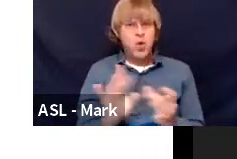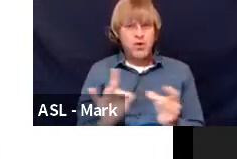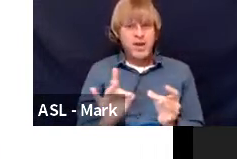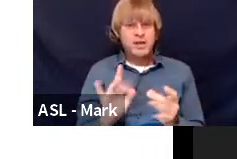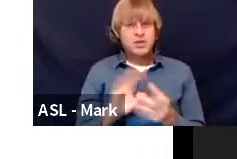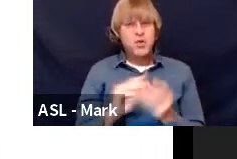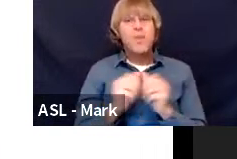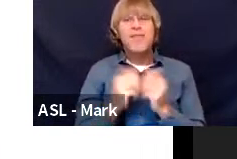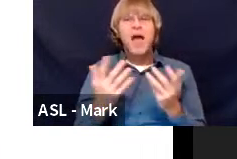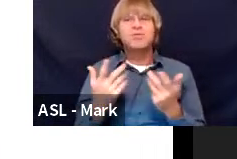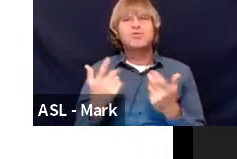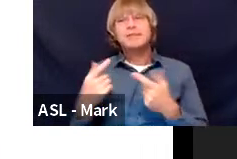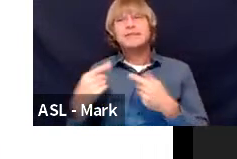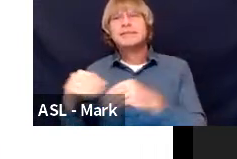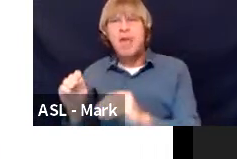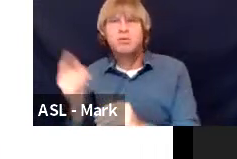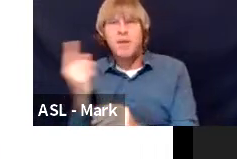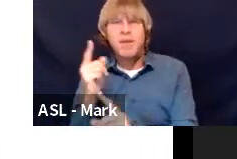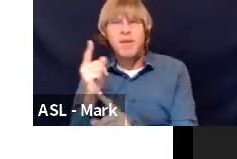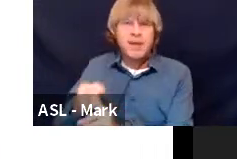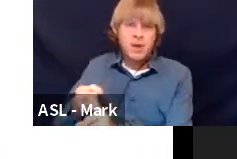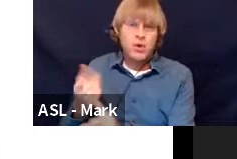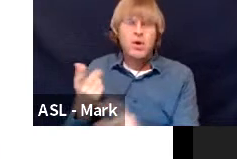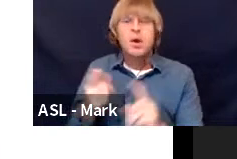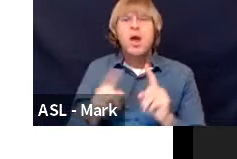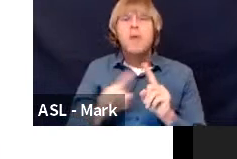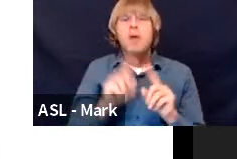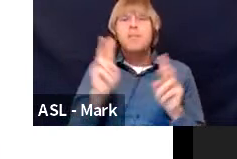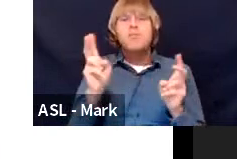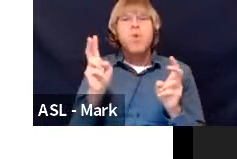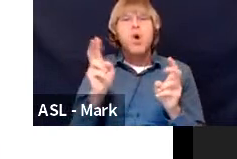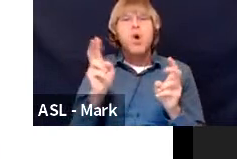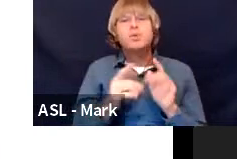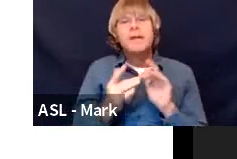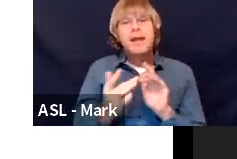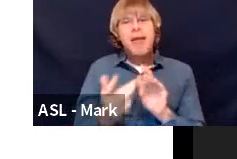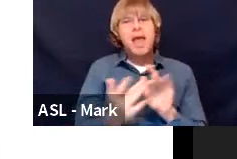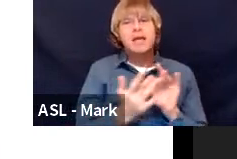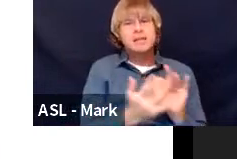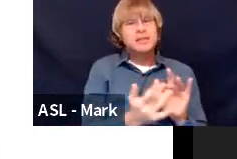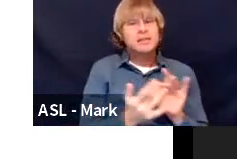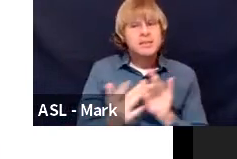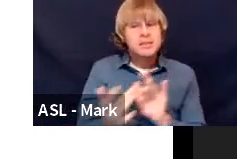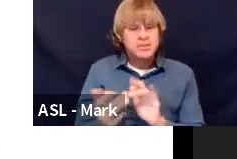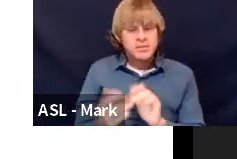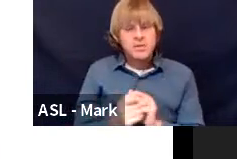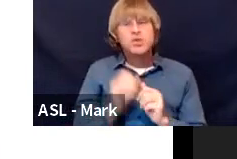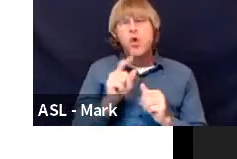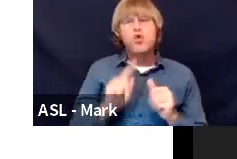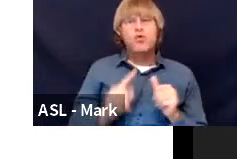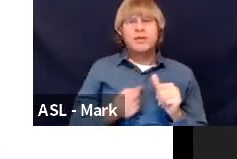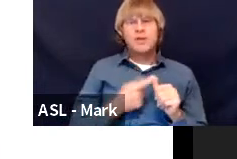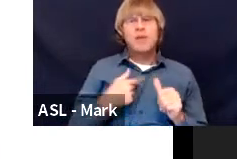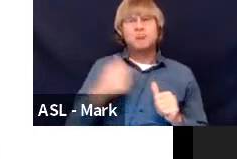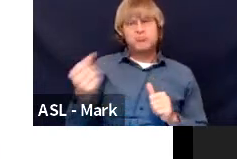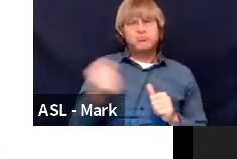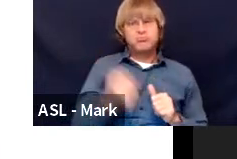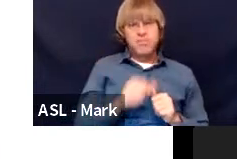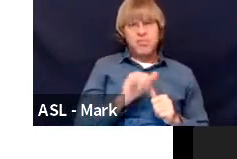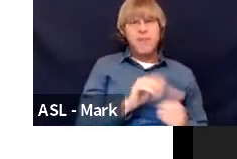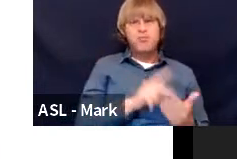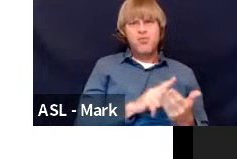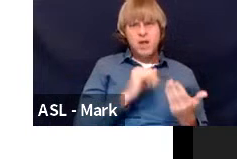without trying to sell something in particular, but more to connect. So originally I was brought onto this